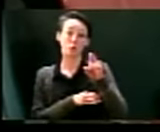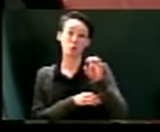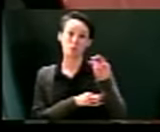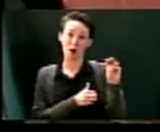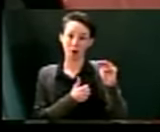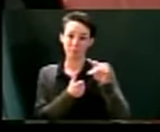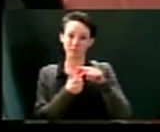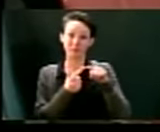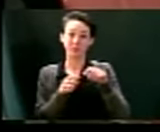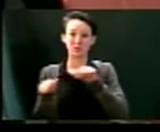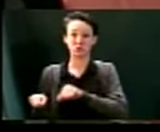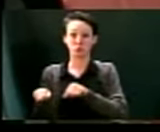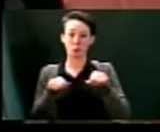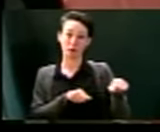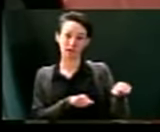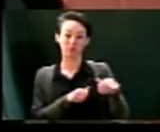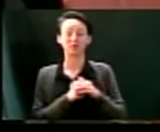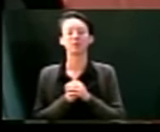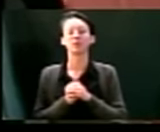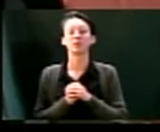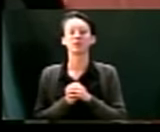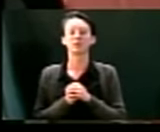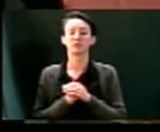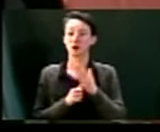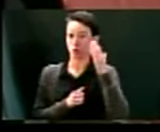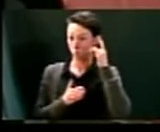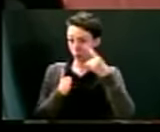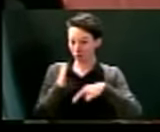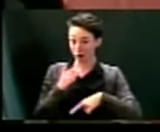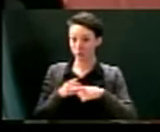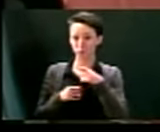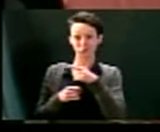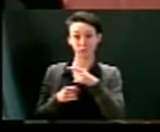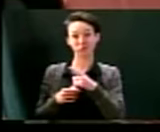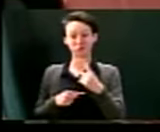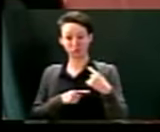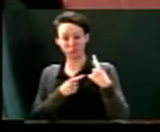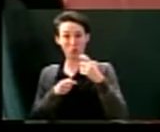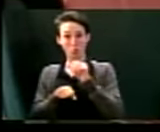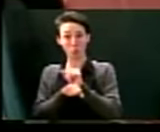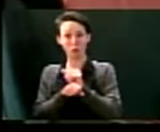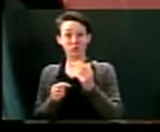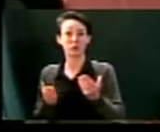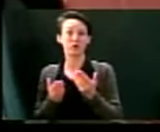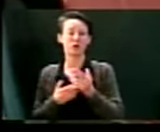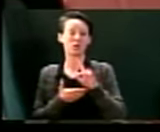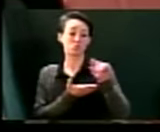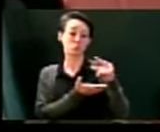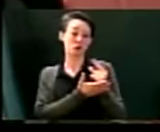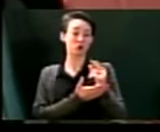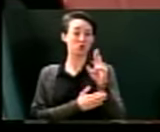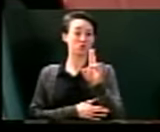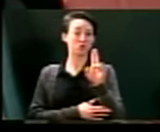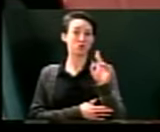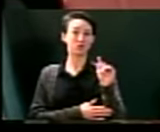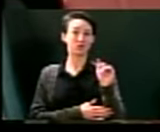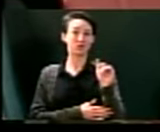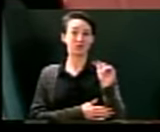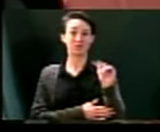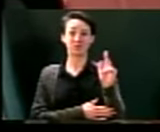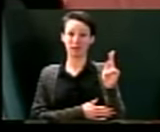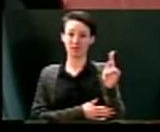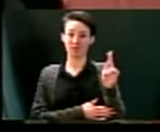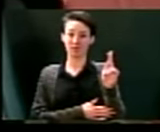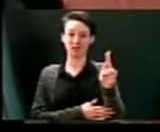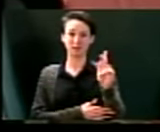time. And you know what? She's been here her whole career, right? She's a graduate of UTK. She's chosen to work